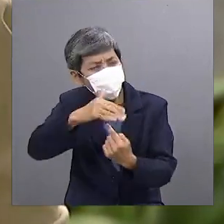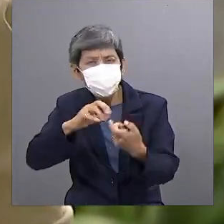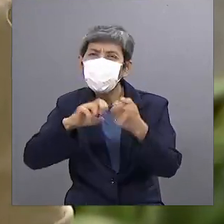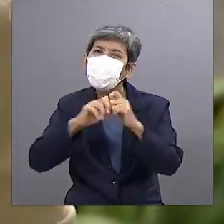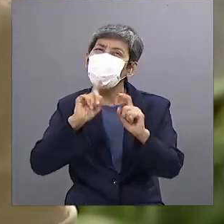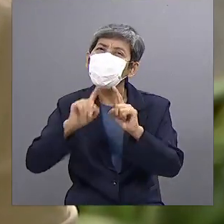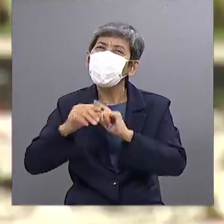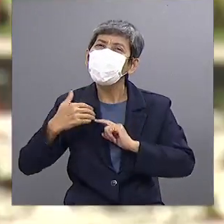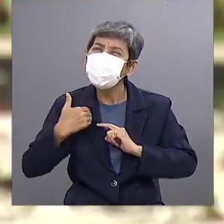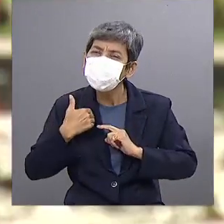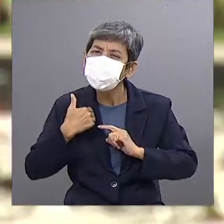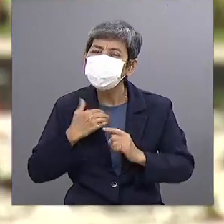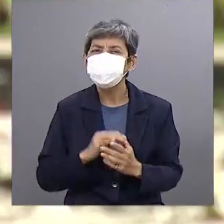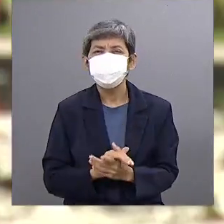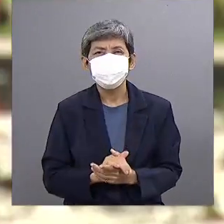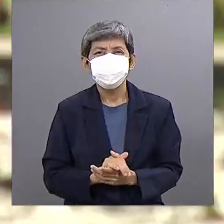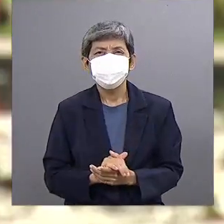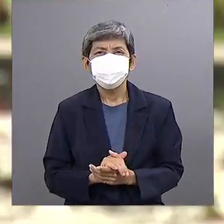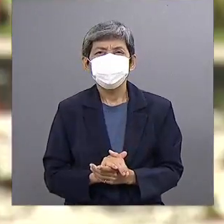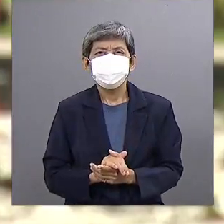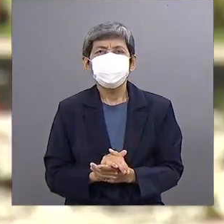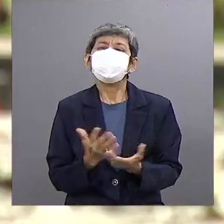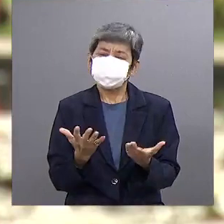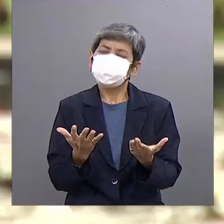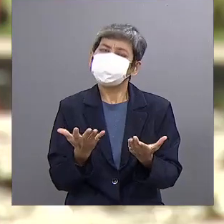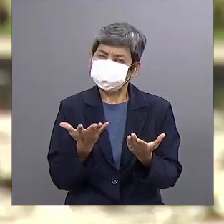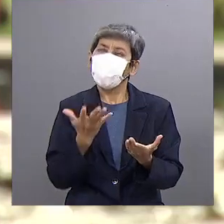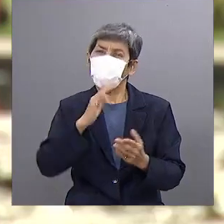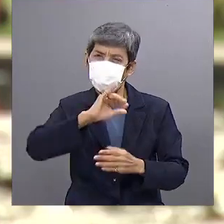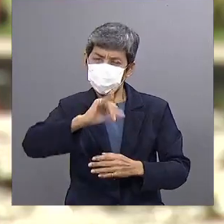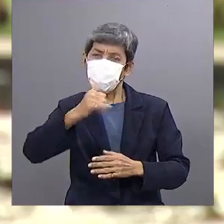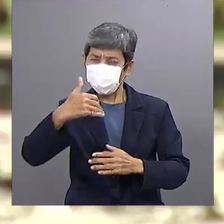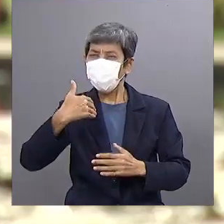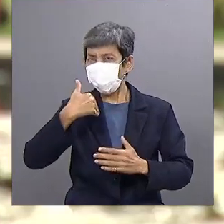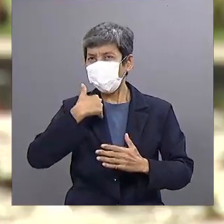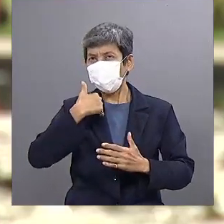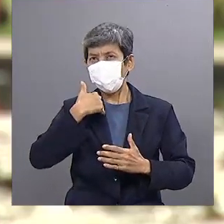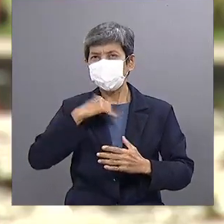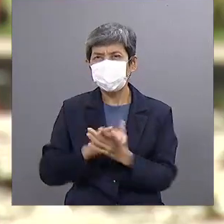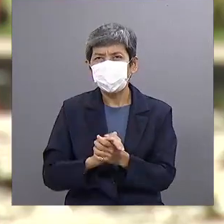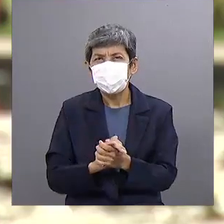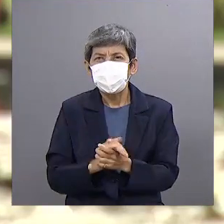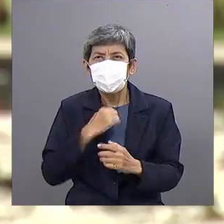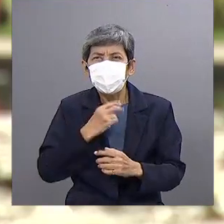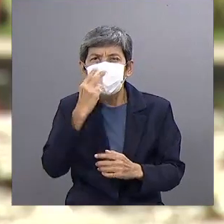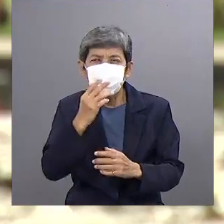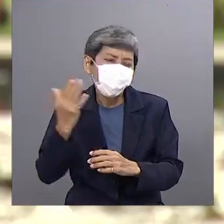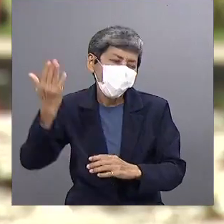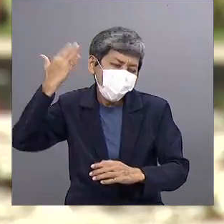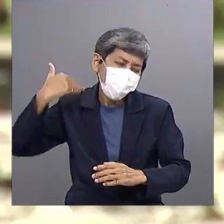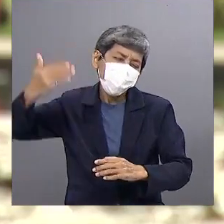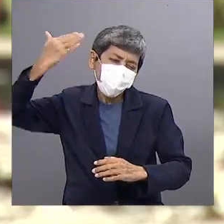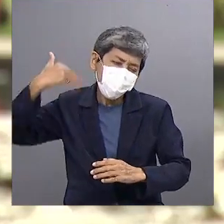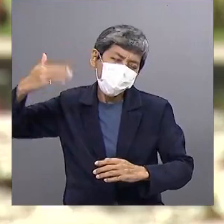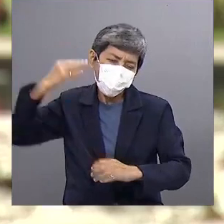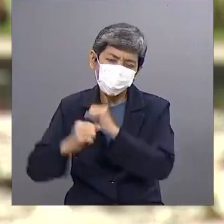Is that right? It is true that in the long end, because the history of the Earth is 4.5 billion years already, right. The Earth is there. So